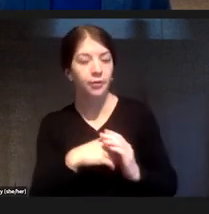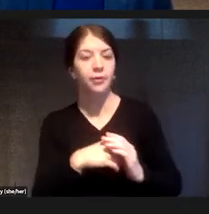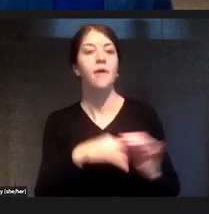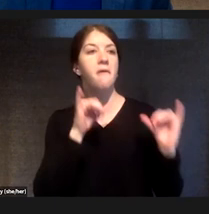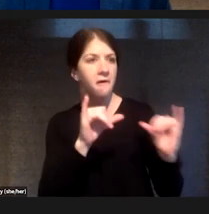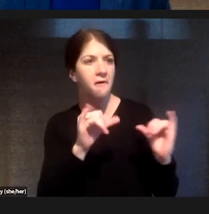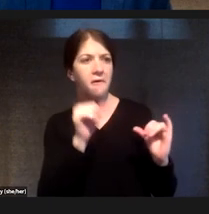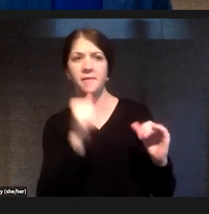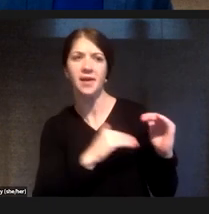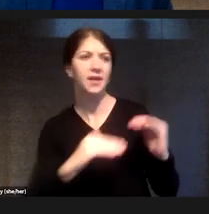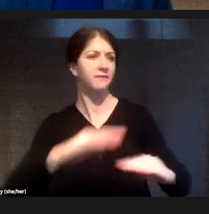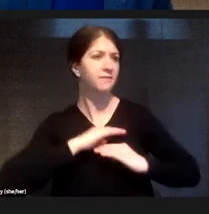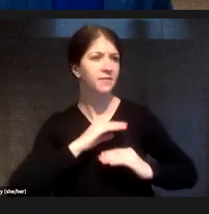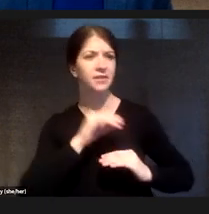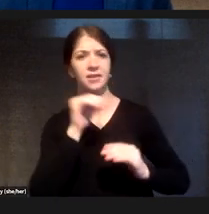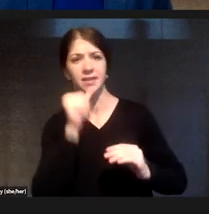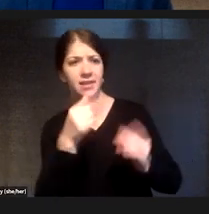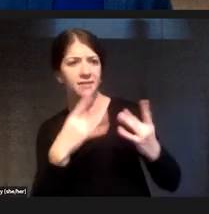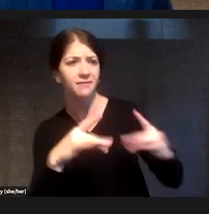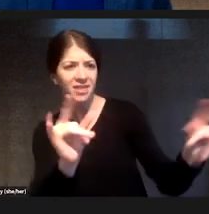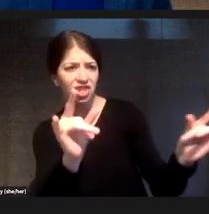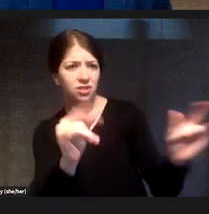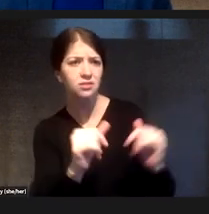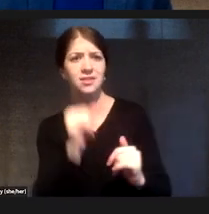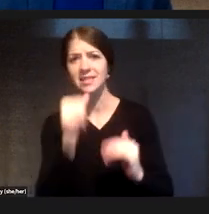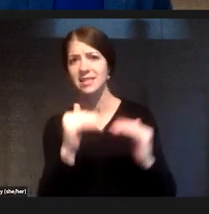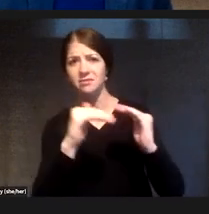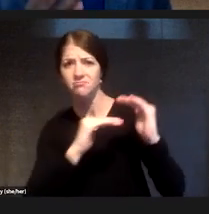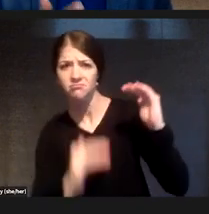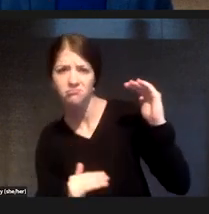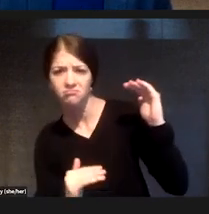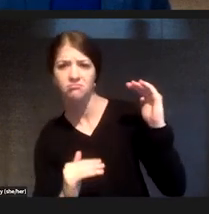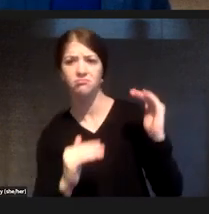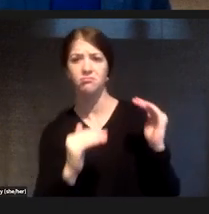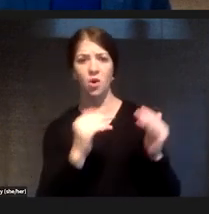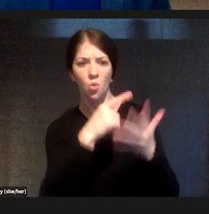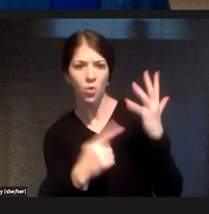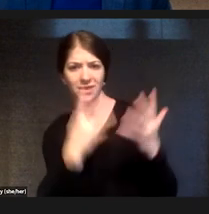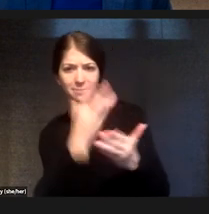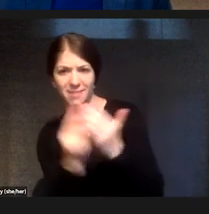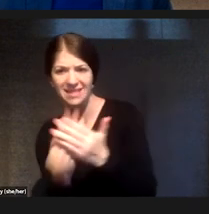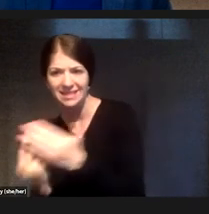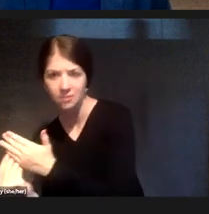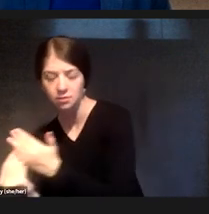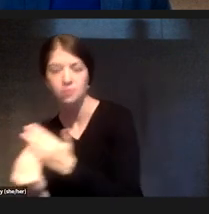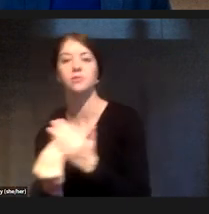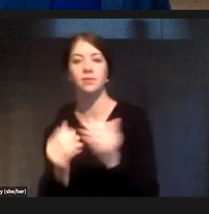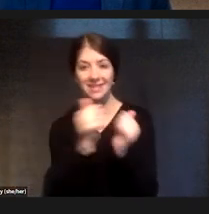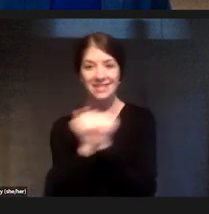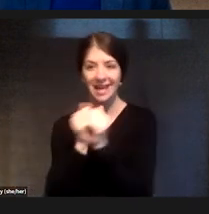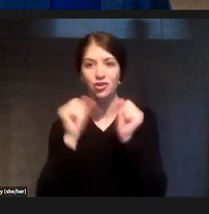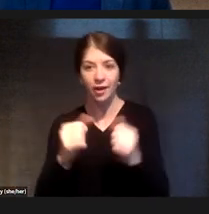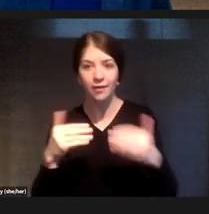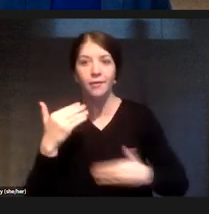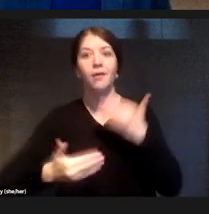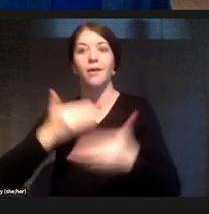and inadequacies, what things are still missing. Perhaps then we can move forward together to address the ways that we can